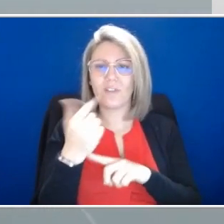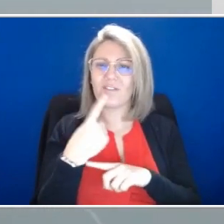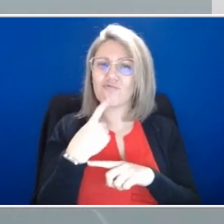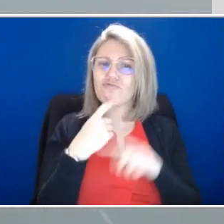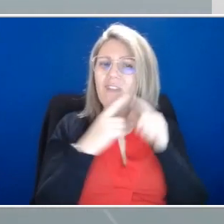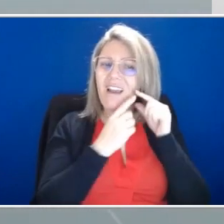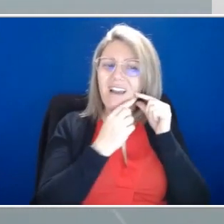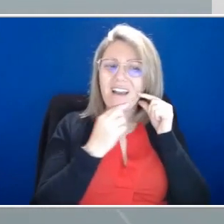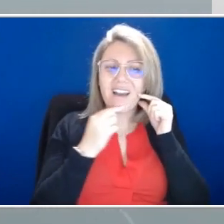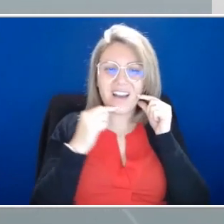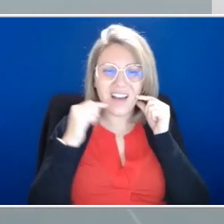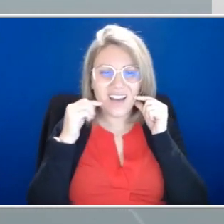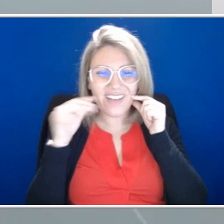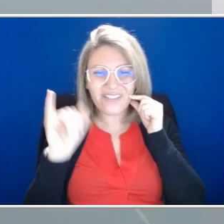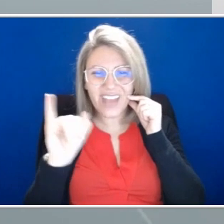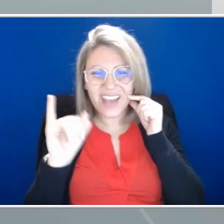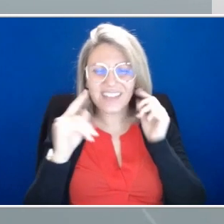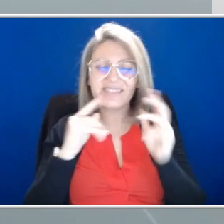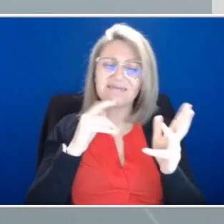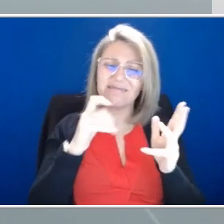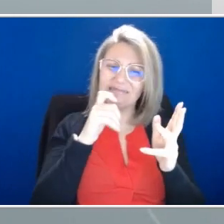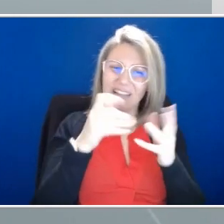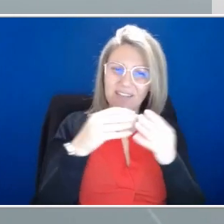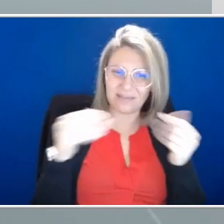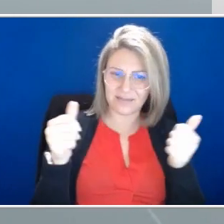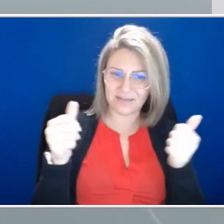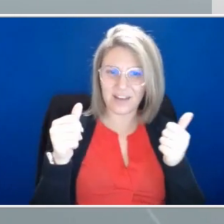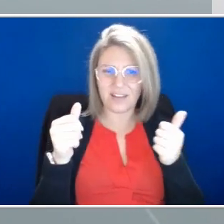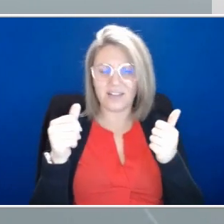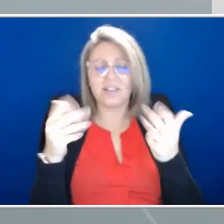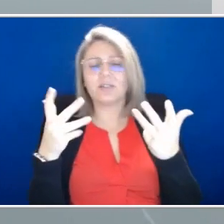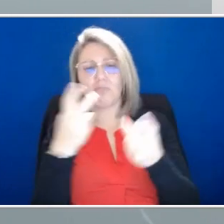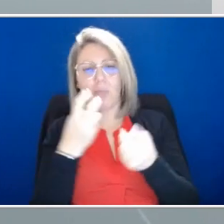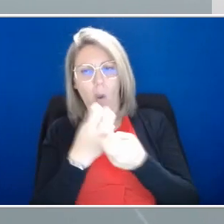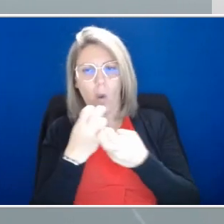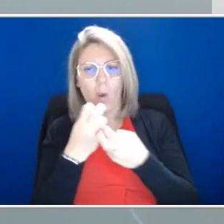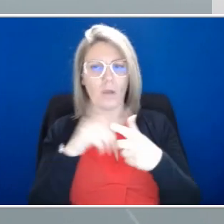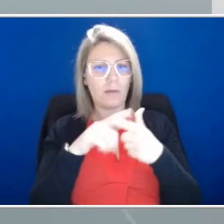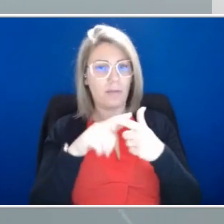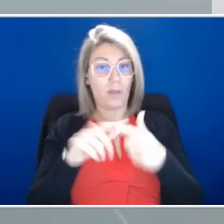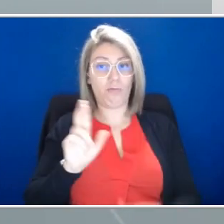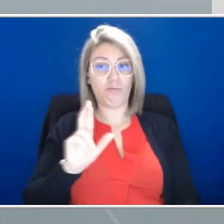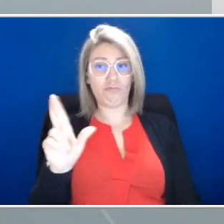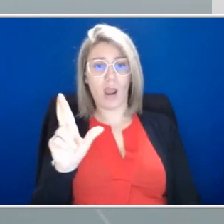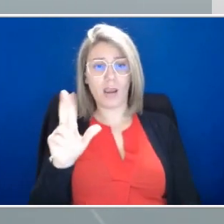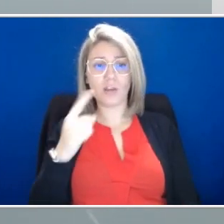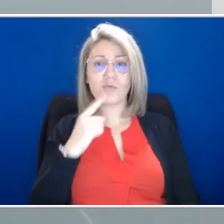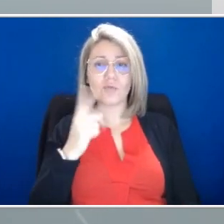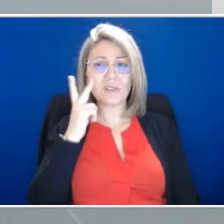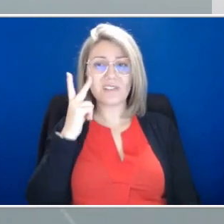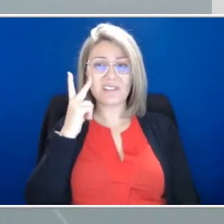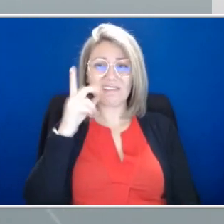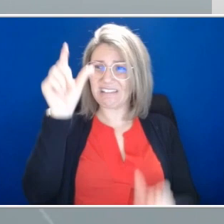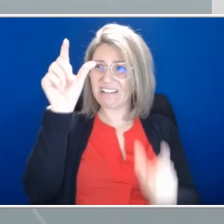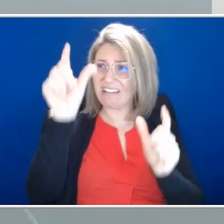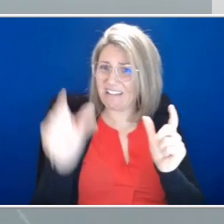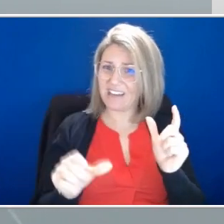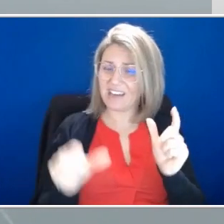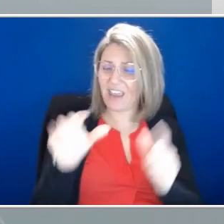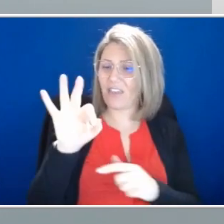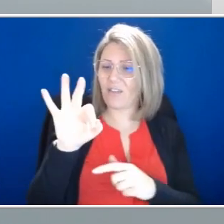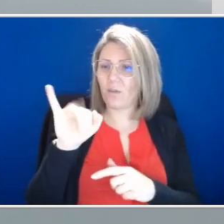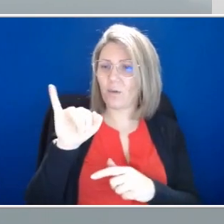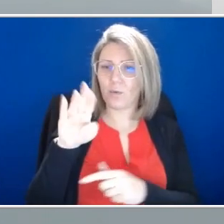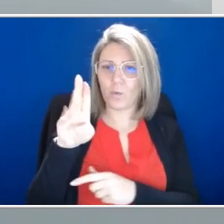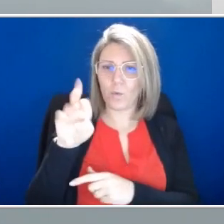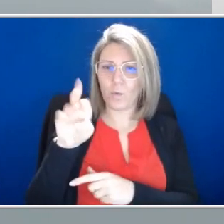infected, non-healed area of bone. And what we've done is on the right you see the fibula bone. We've planned it out to take 3